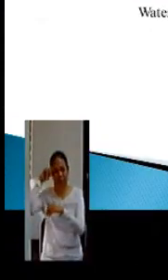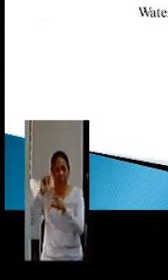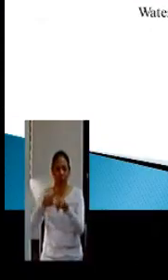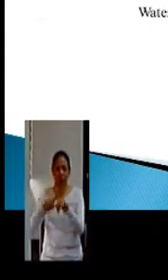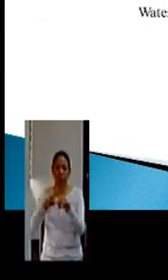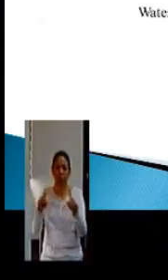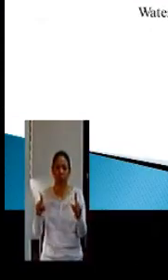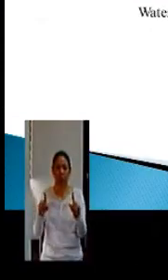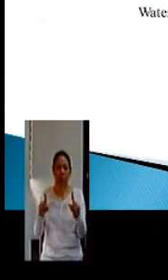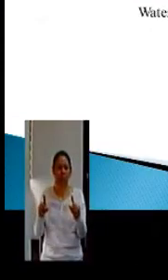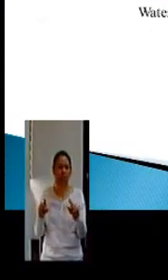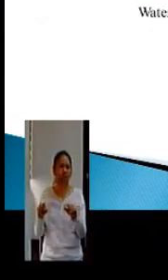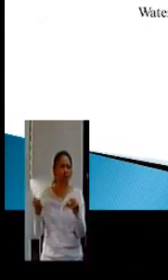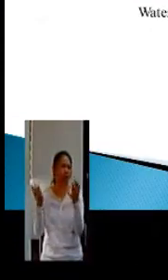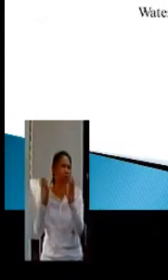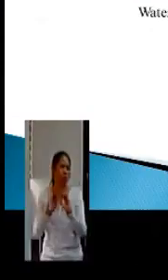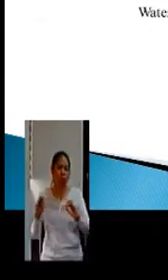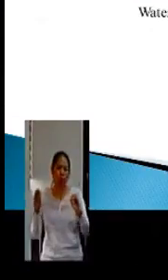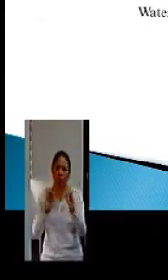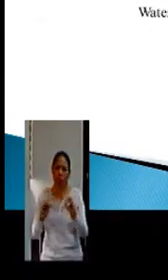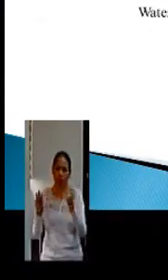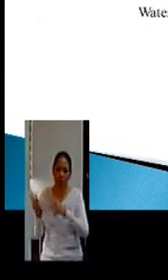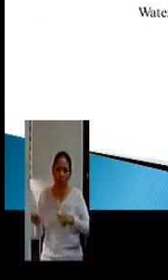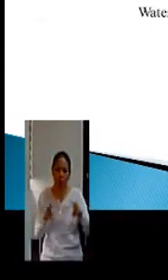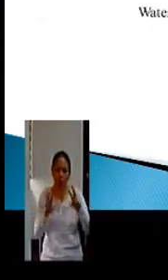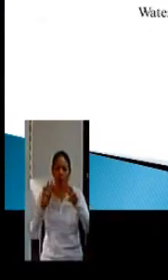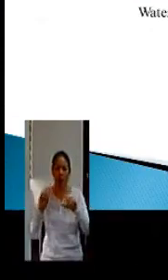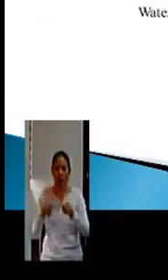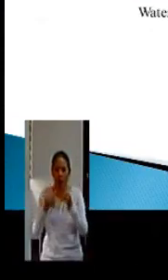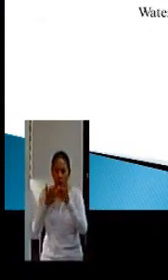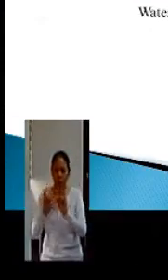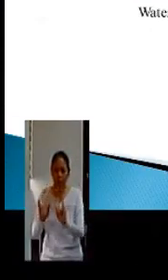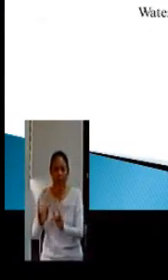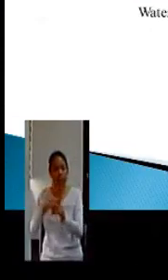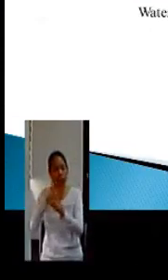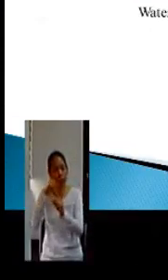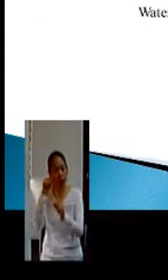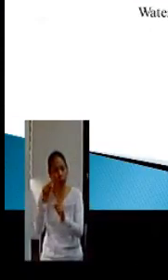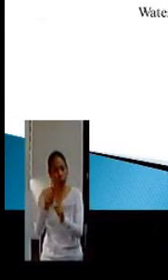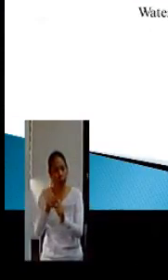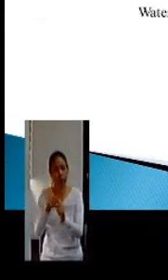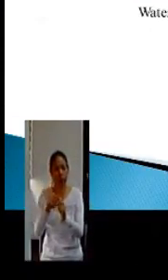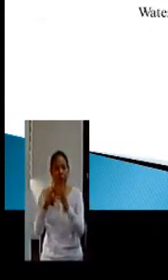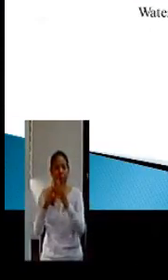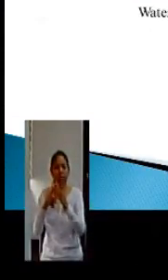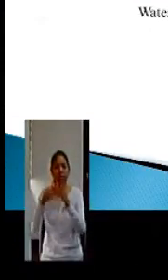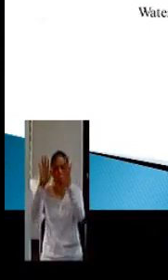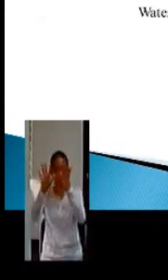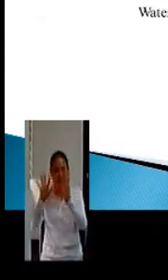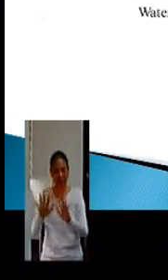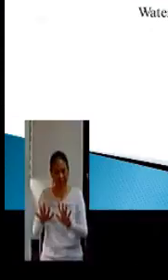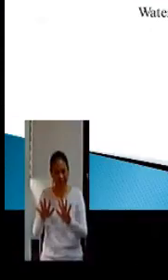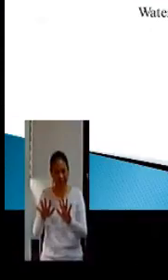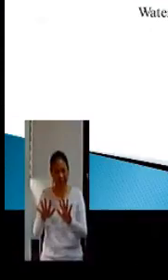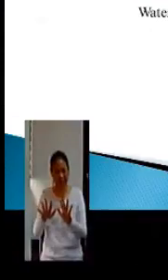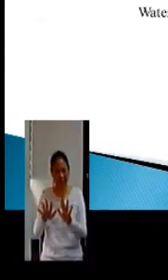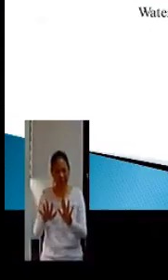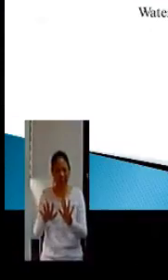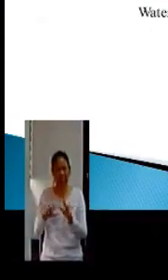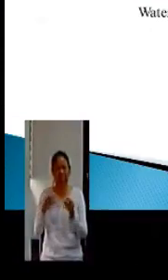no way to calculate anymore kung kailan talaga magiging maulan. Mas marami nang maulan